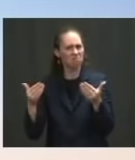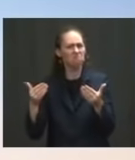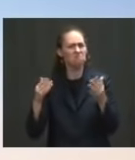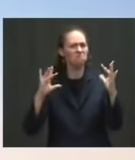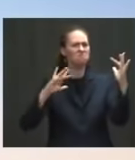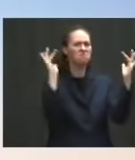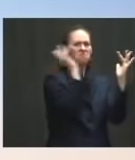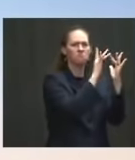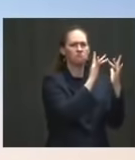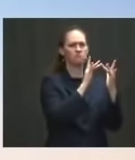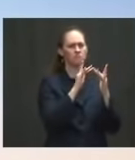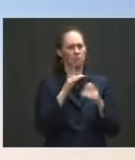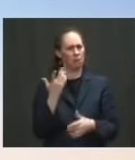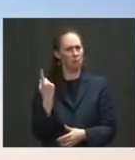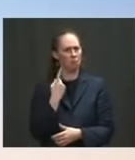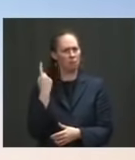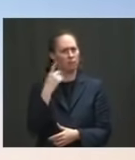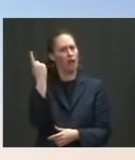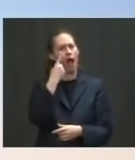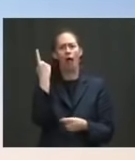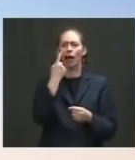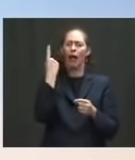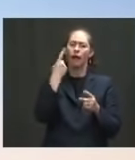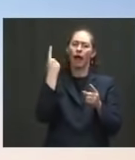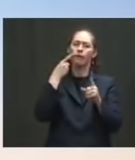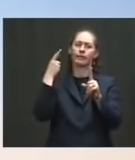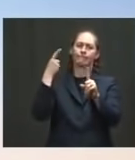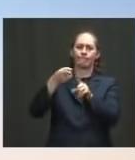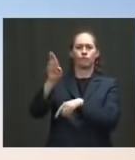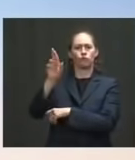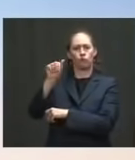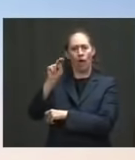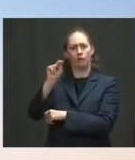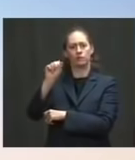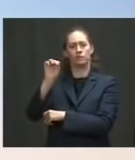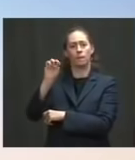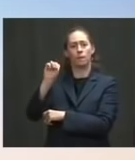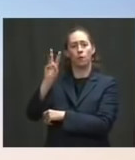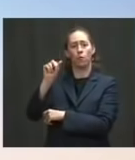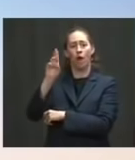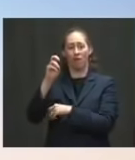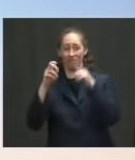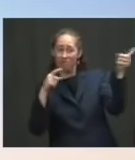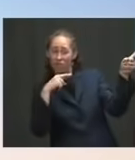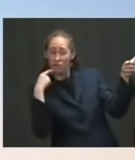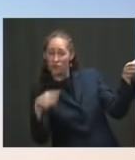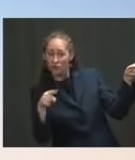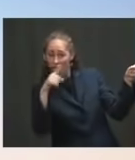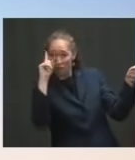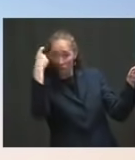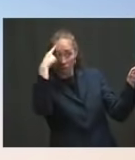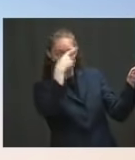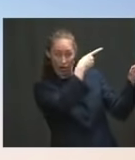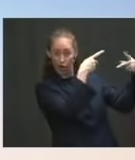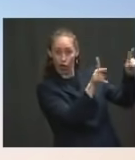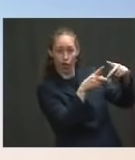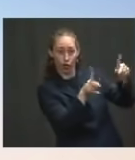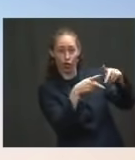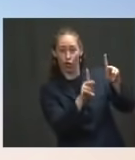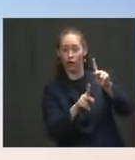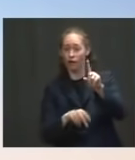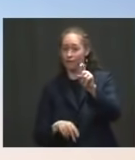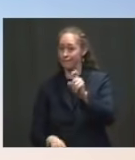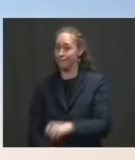ransomware attacks coming from Russia that may have been government approved? First, let me say that the president is a believer